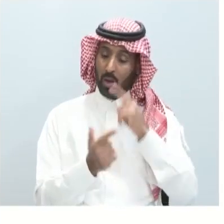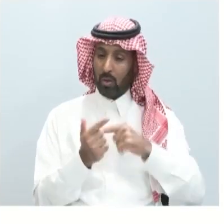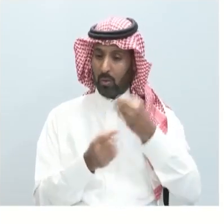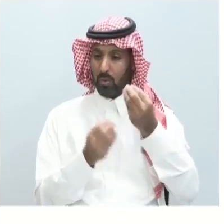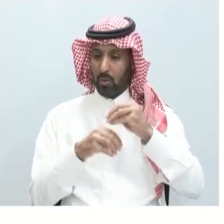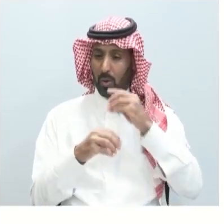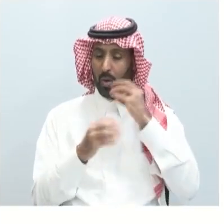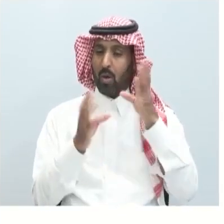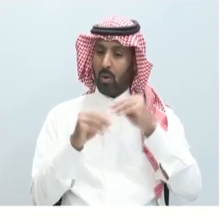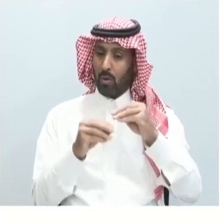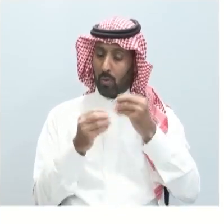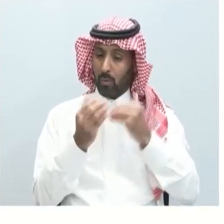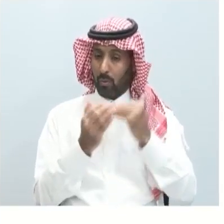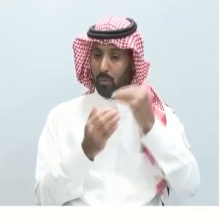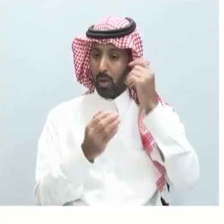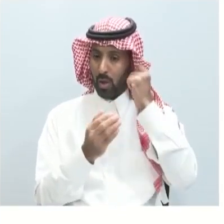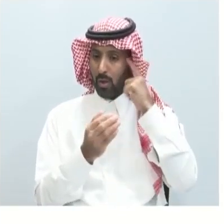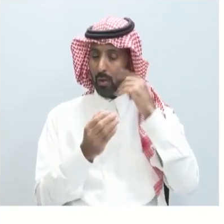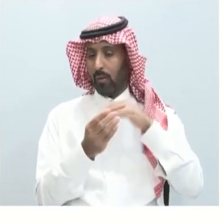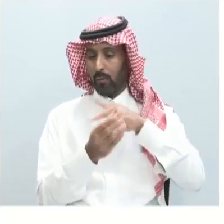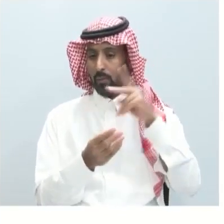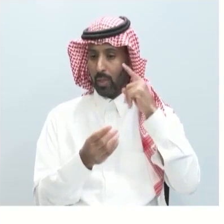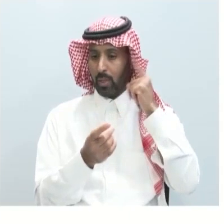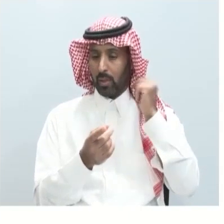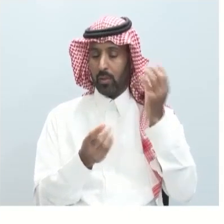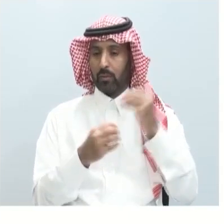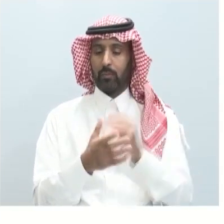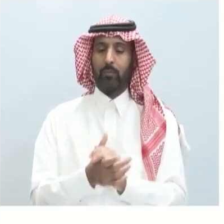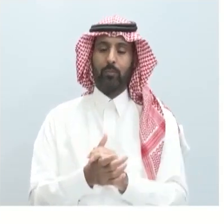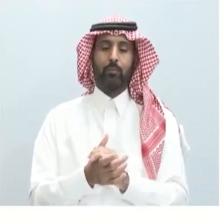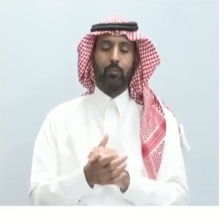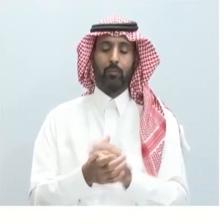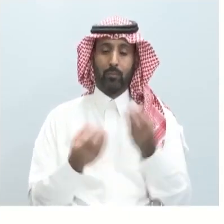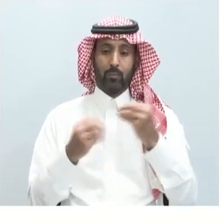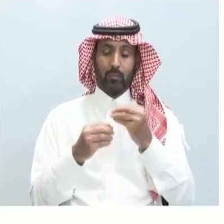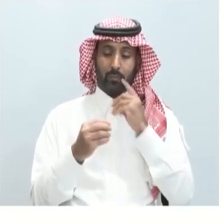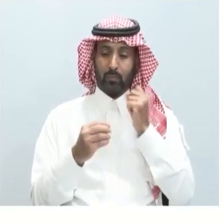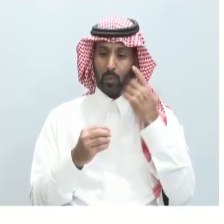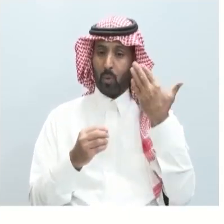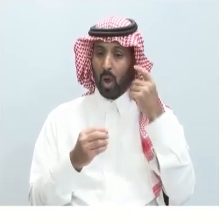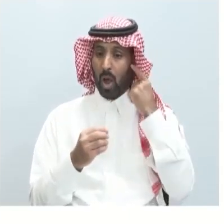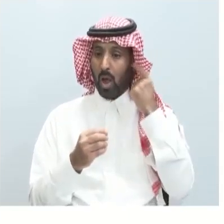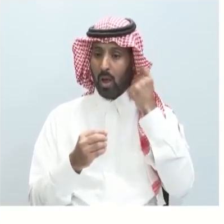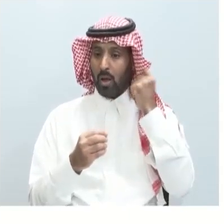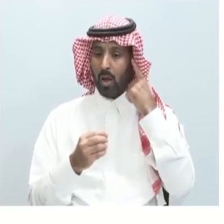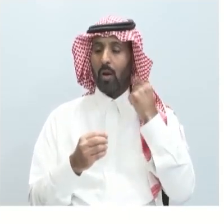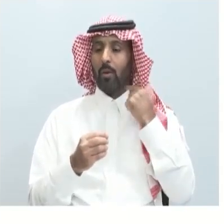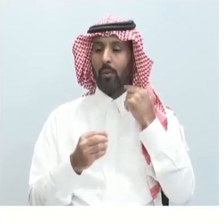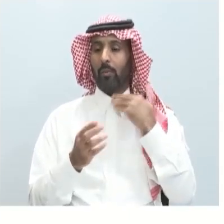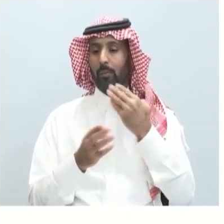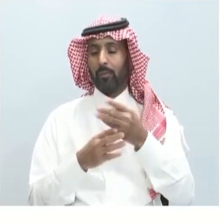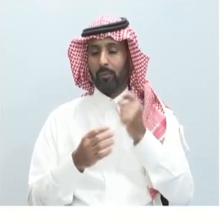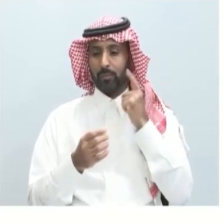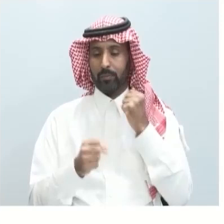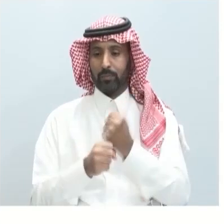high quality learning and develop available talent and potential. It will provide the knowledge and skills required by